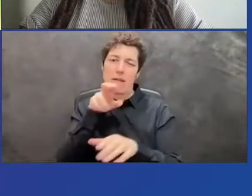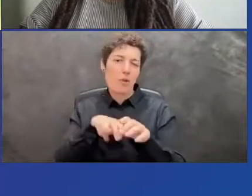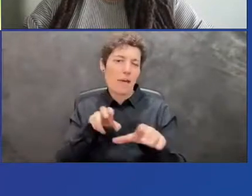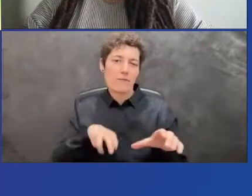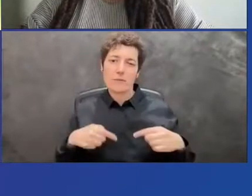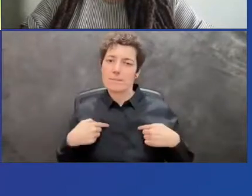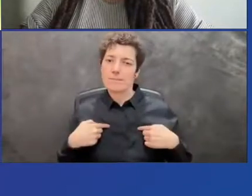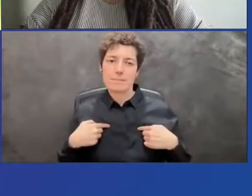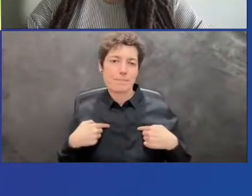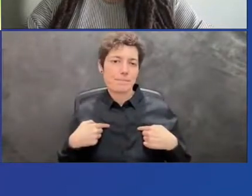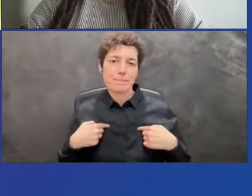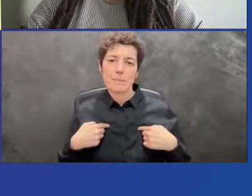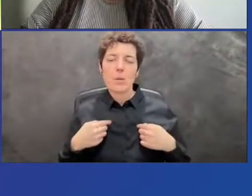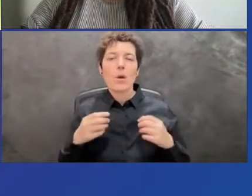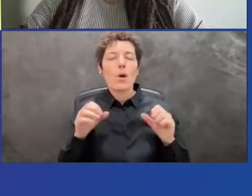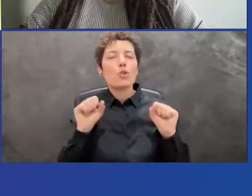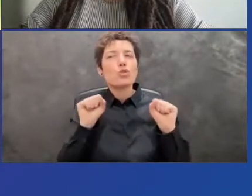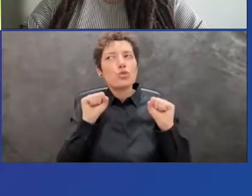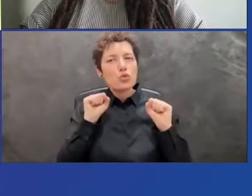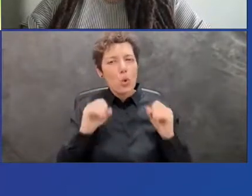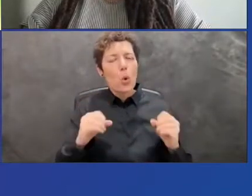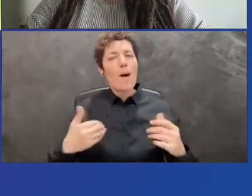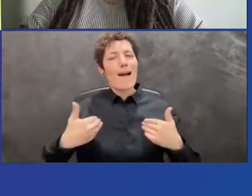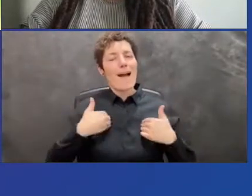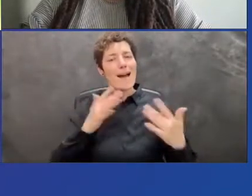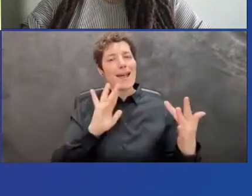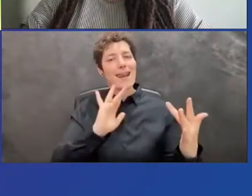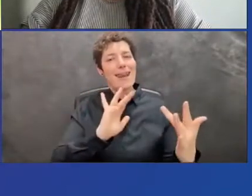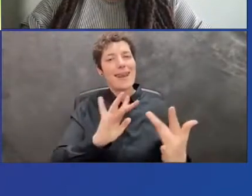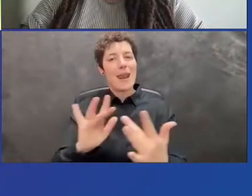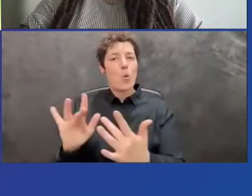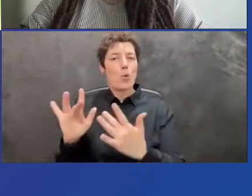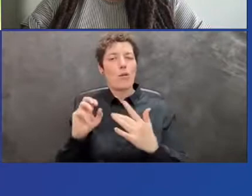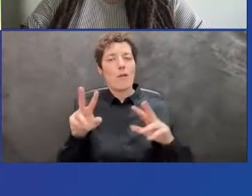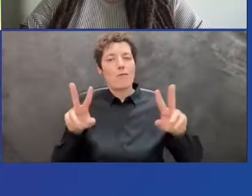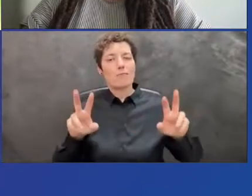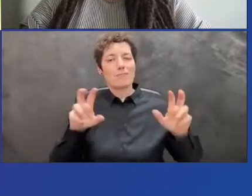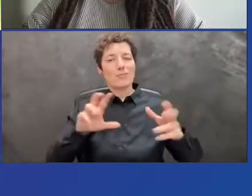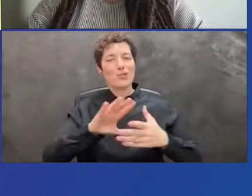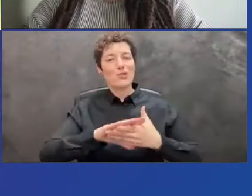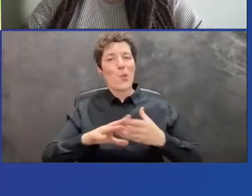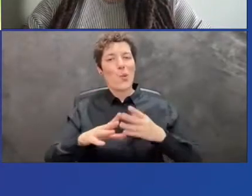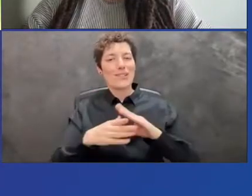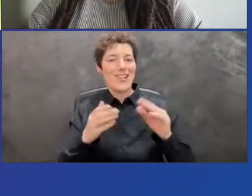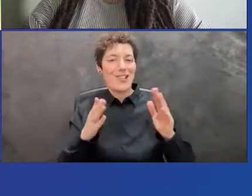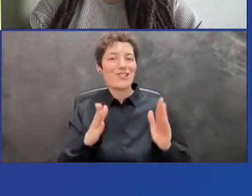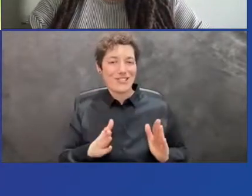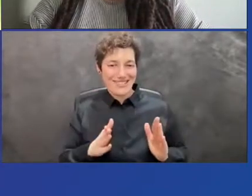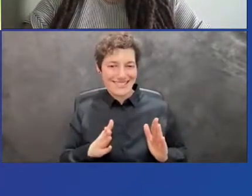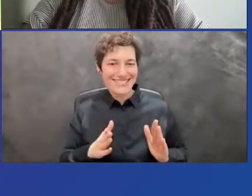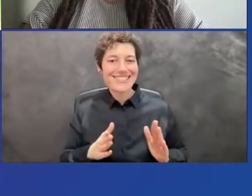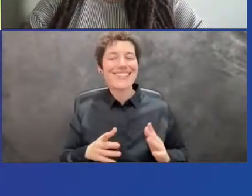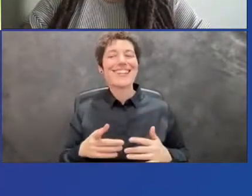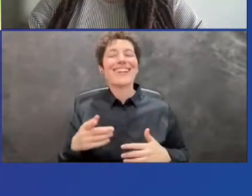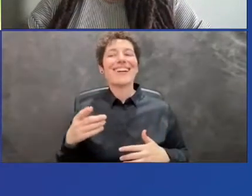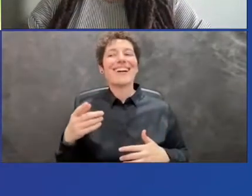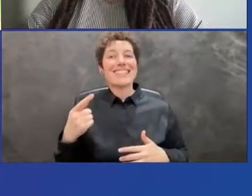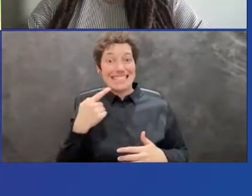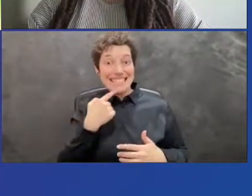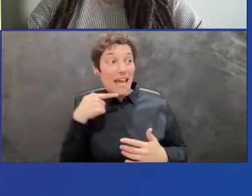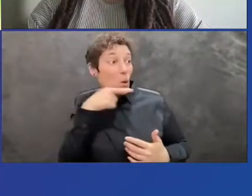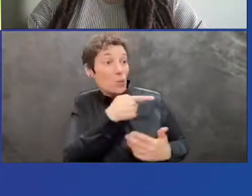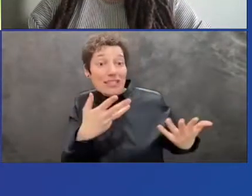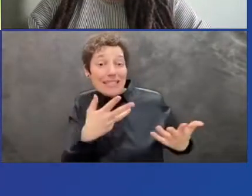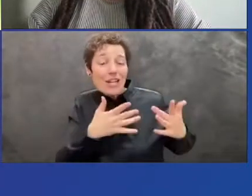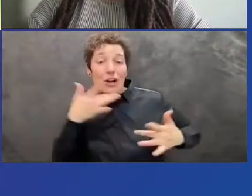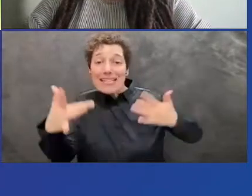to say, I kind of had a network of storytellers that could help me say, Tiffany's here, this is exciting. This is why you should be excited.